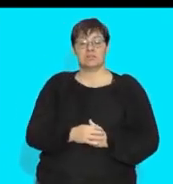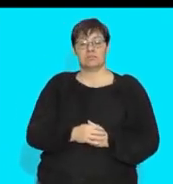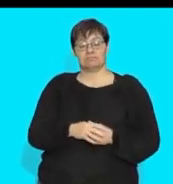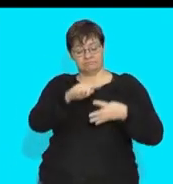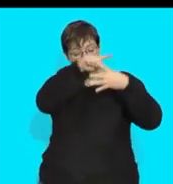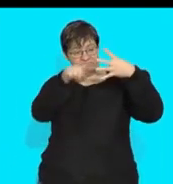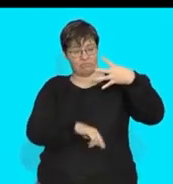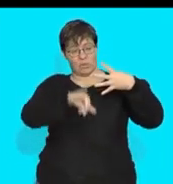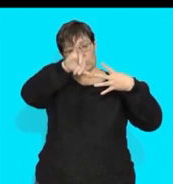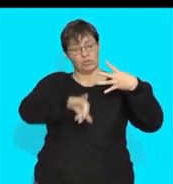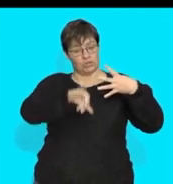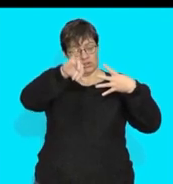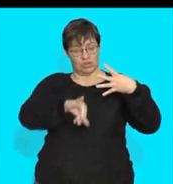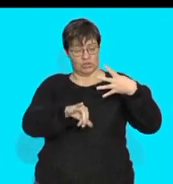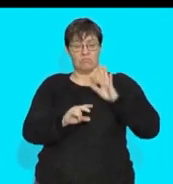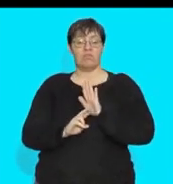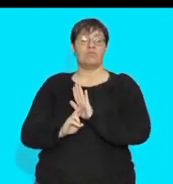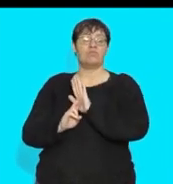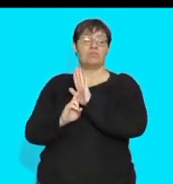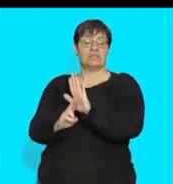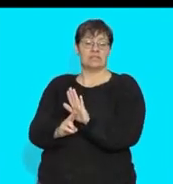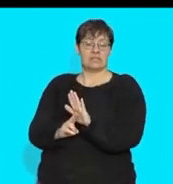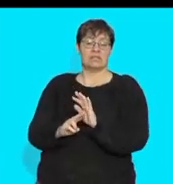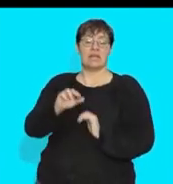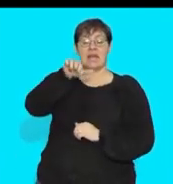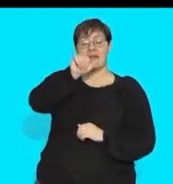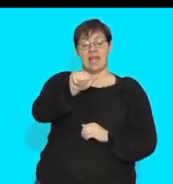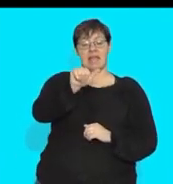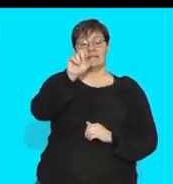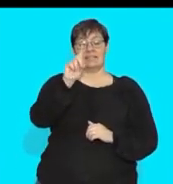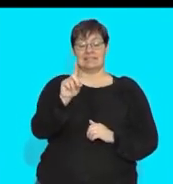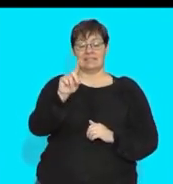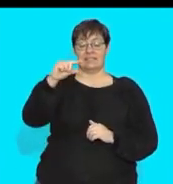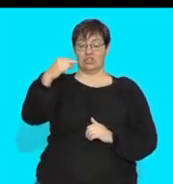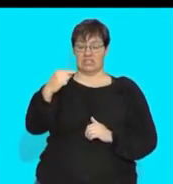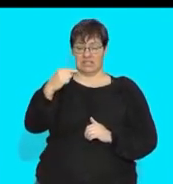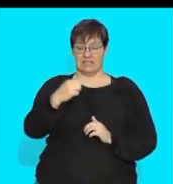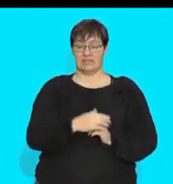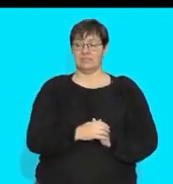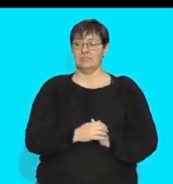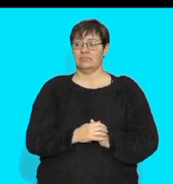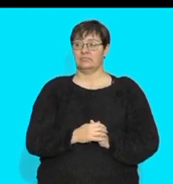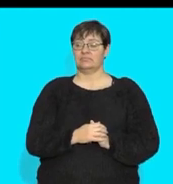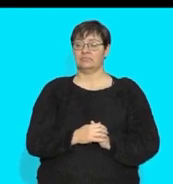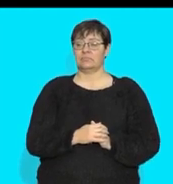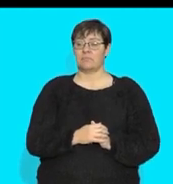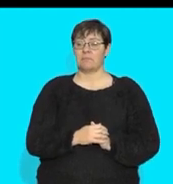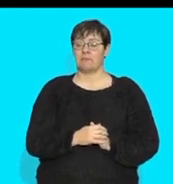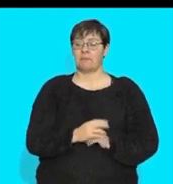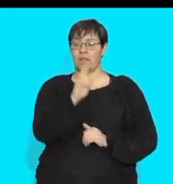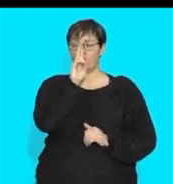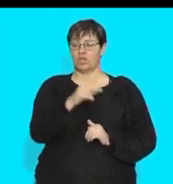which of the following are represented by A, D, and G? Right, so if we go